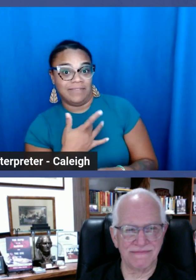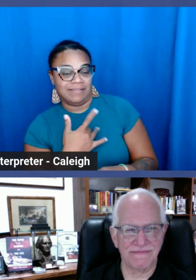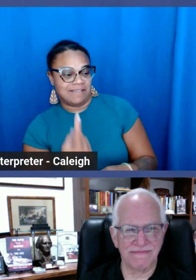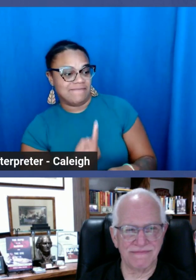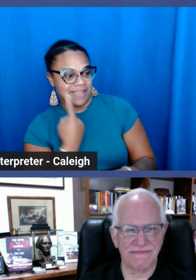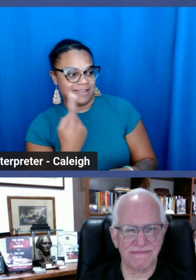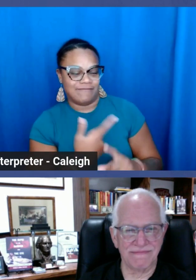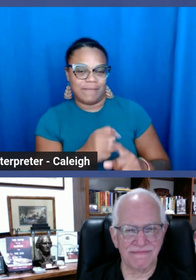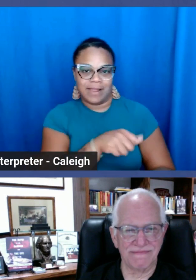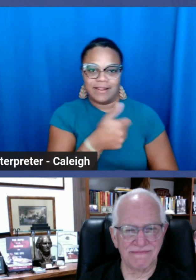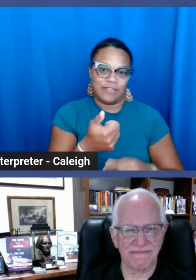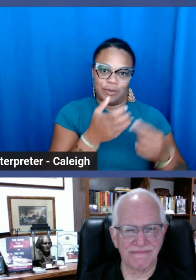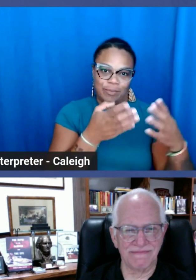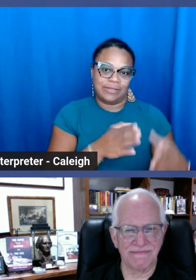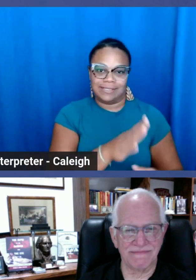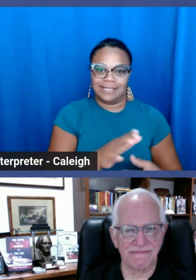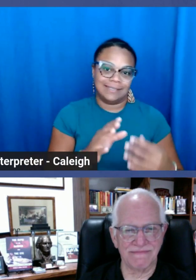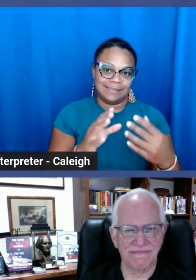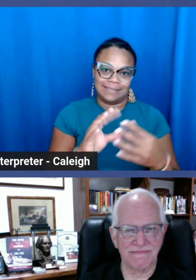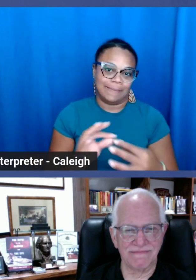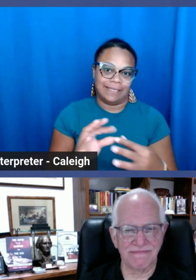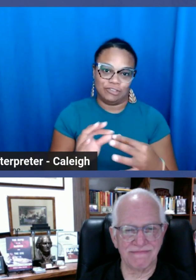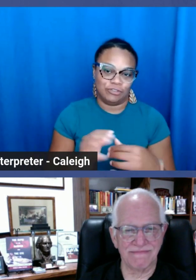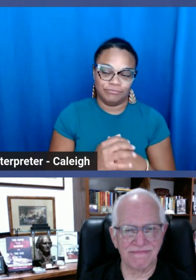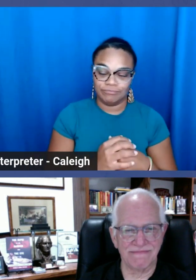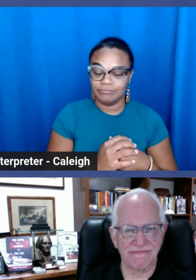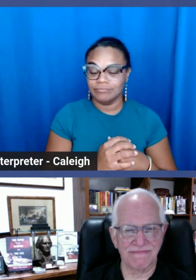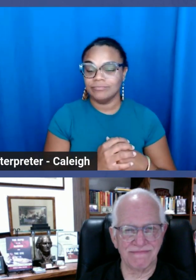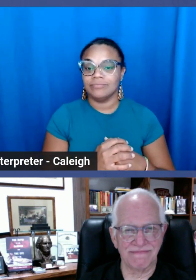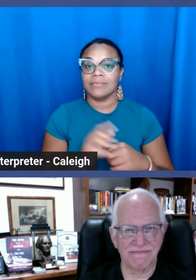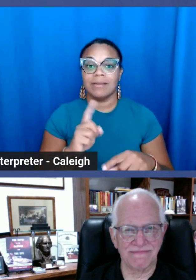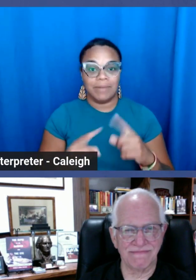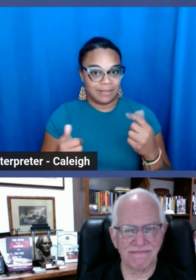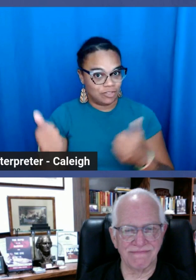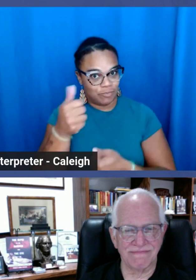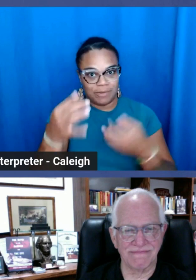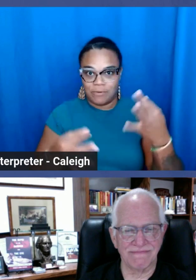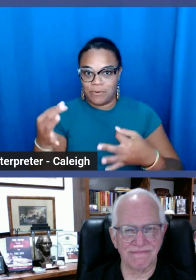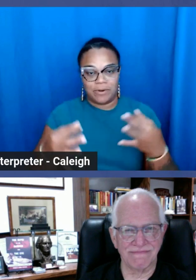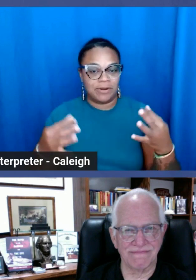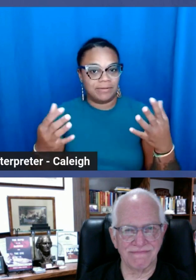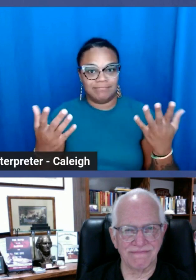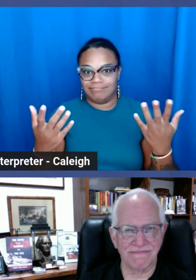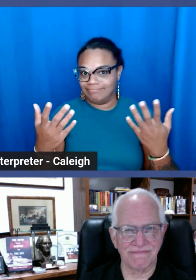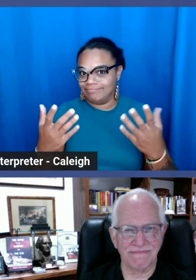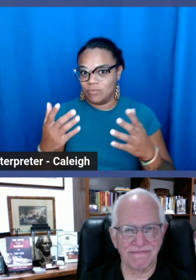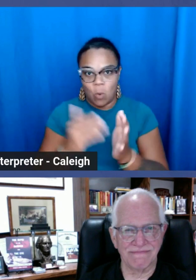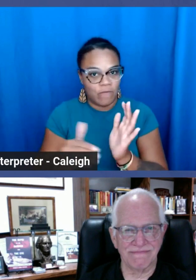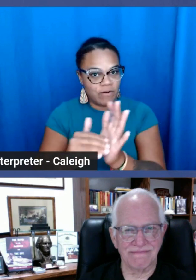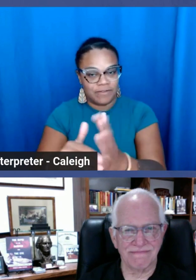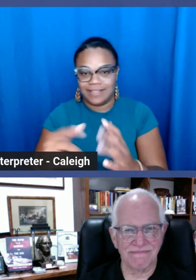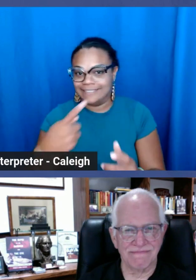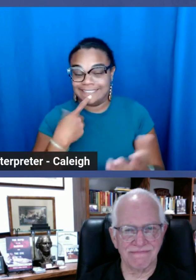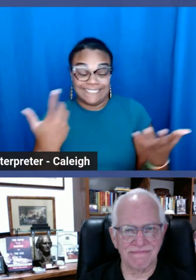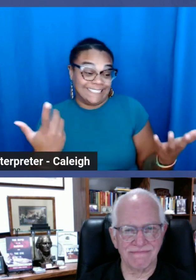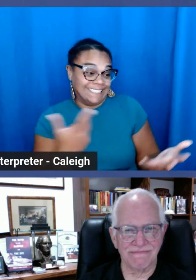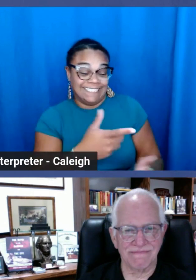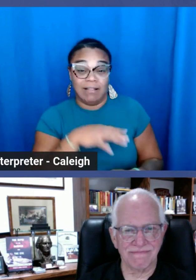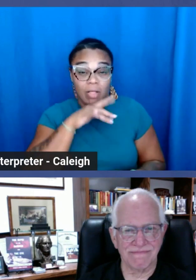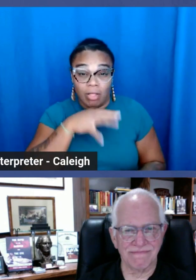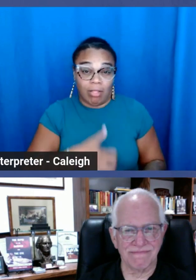has maintained over and over that even vile and offensive speech maintains First Amendment